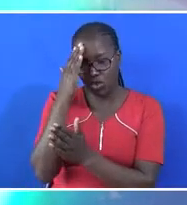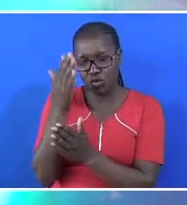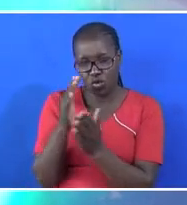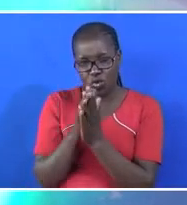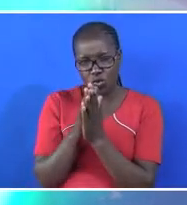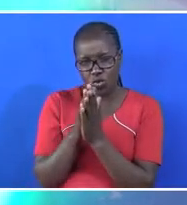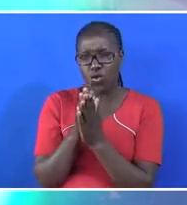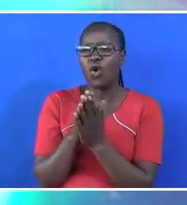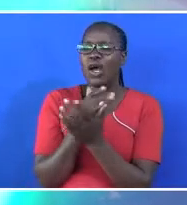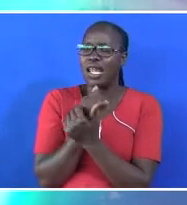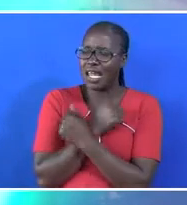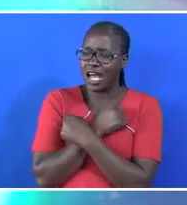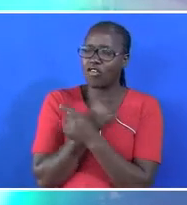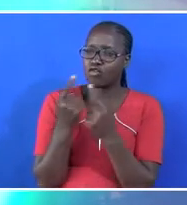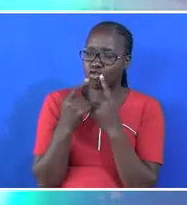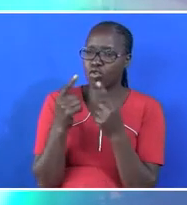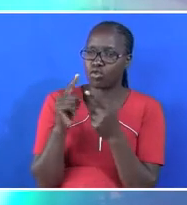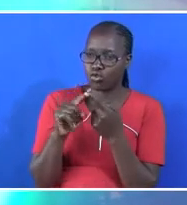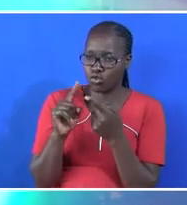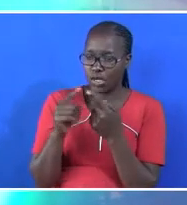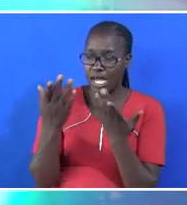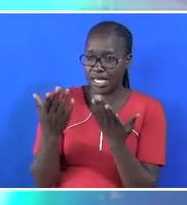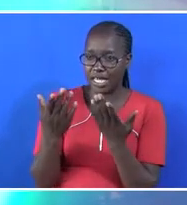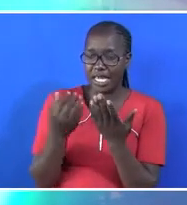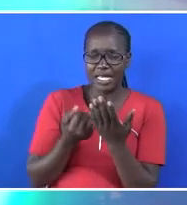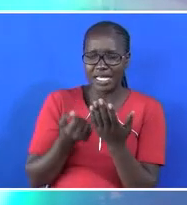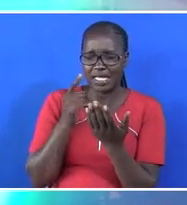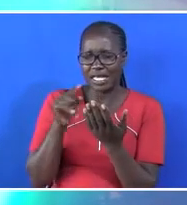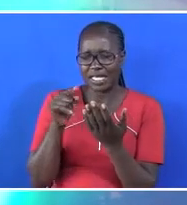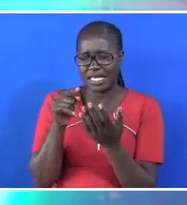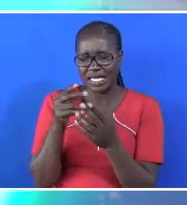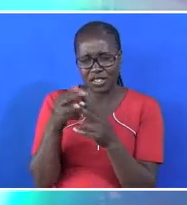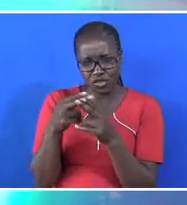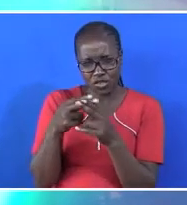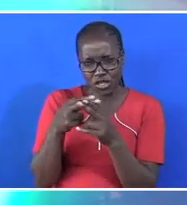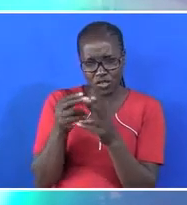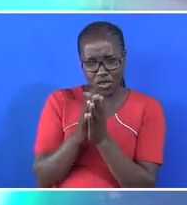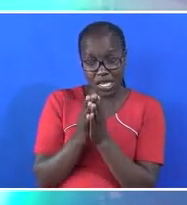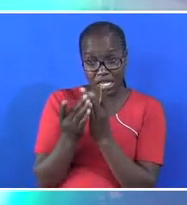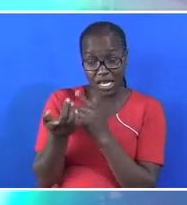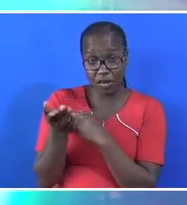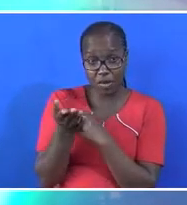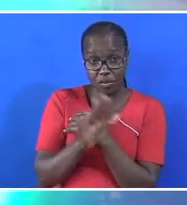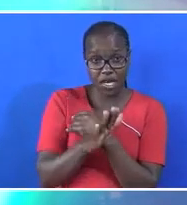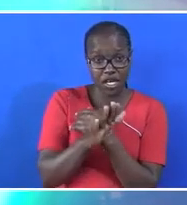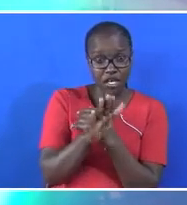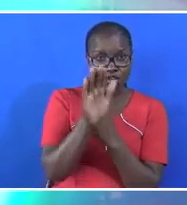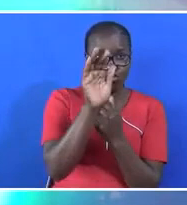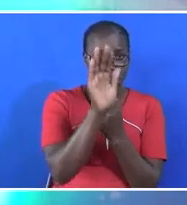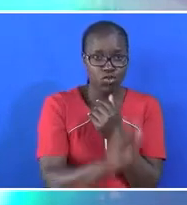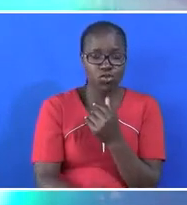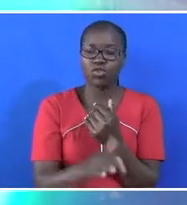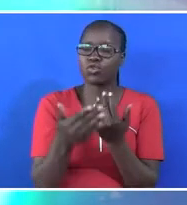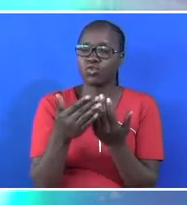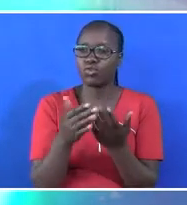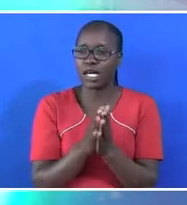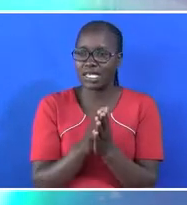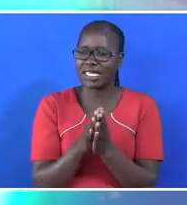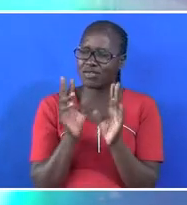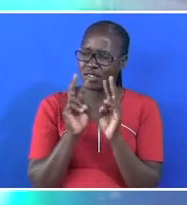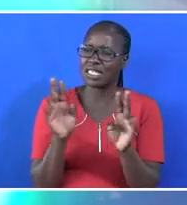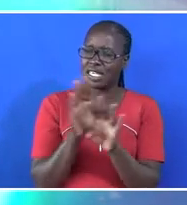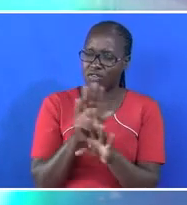inclined to talk to. They understand this, and it's just a matter of time, and they are coming back to bring you down. They have seen